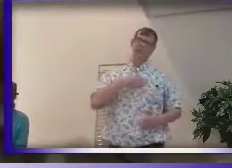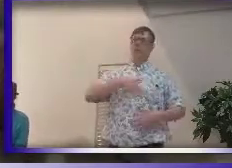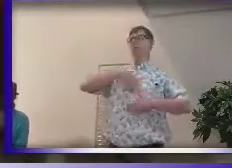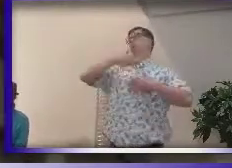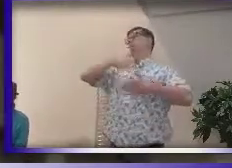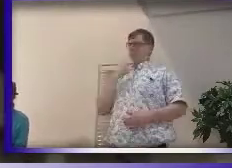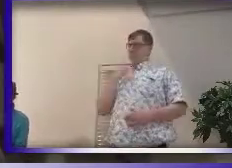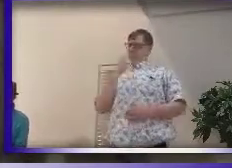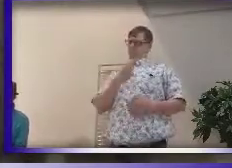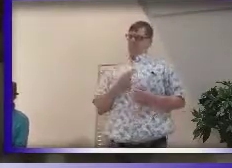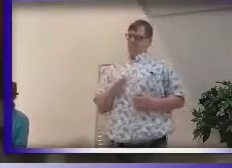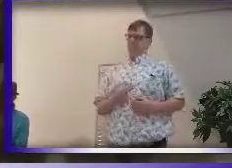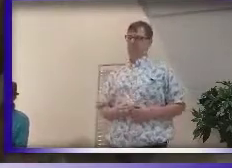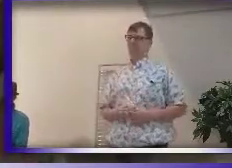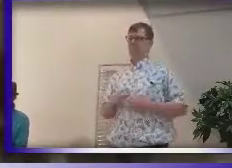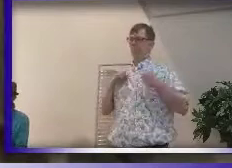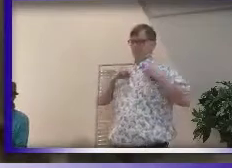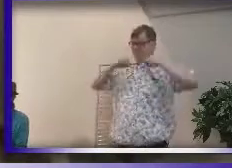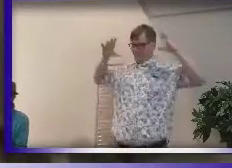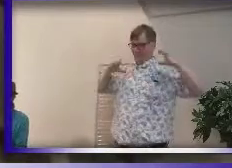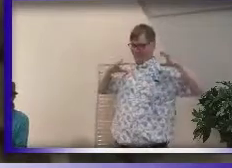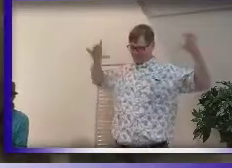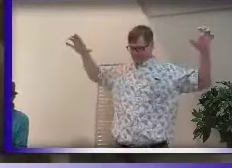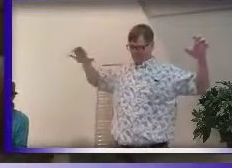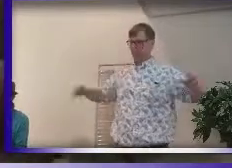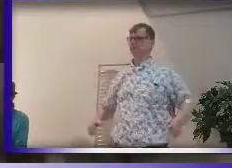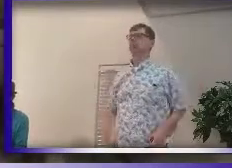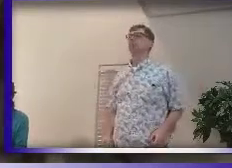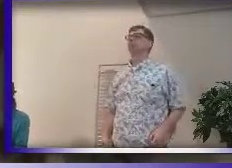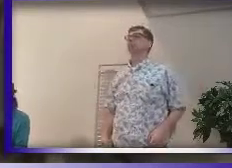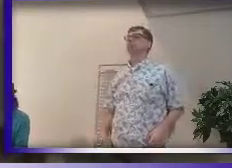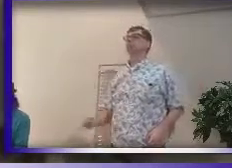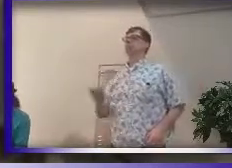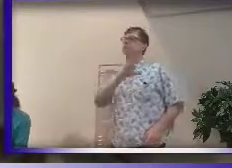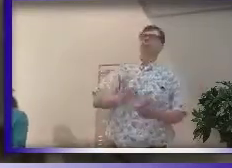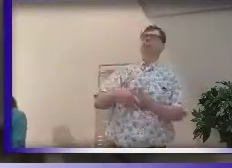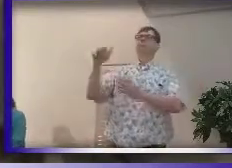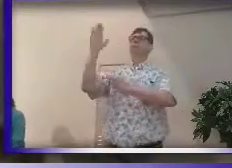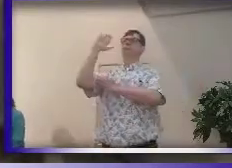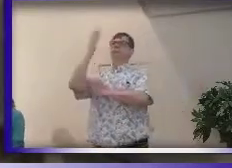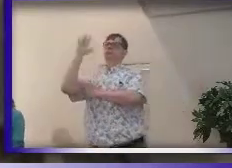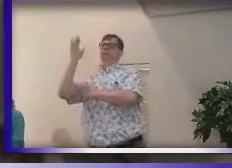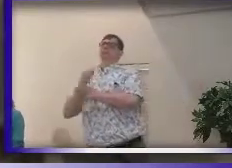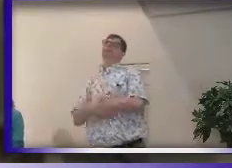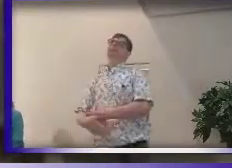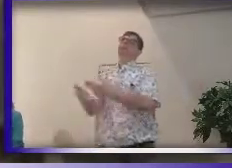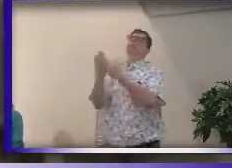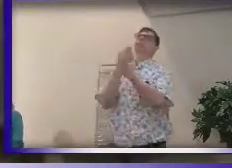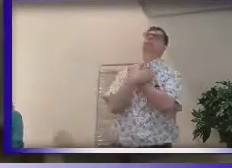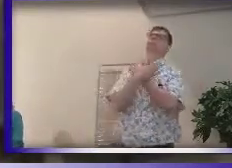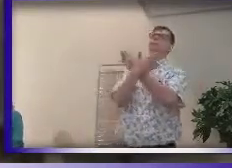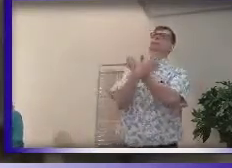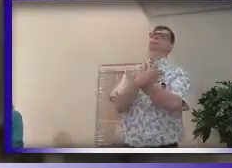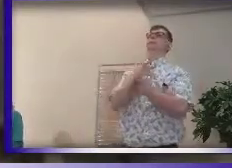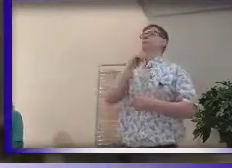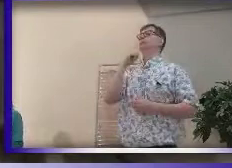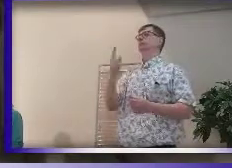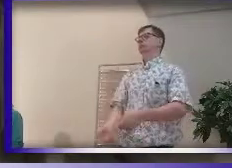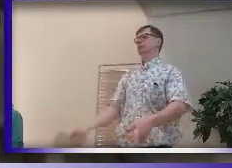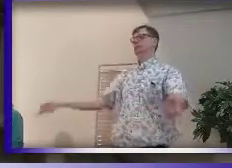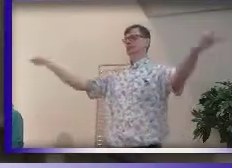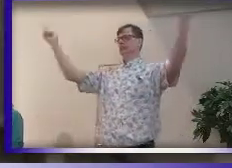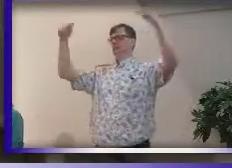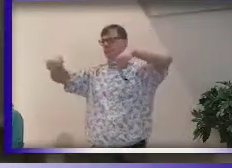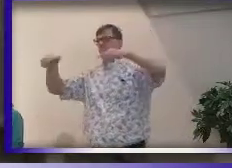is that light, that life, that love that is here and now expressing itself as me. And so I speak my word for everyone